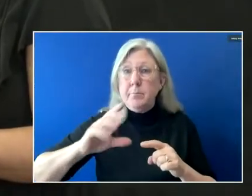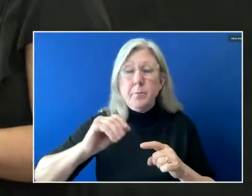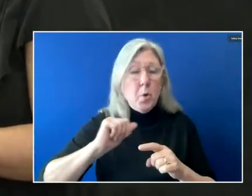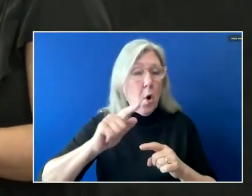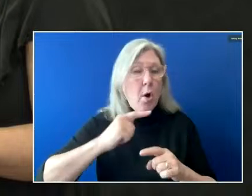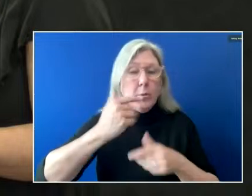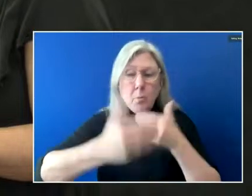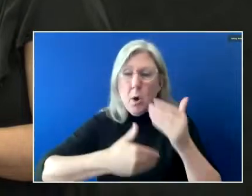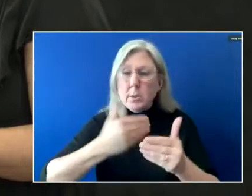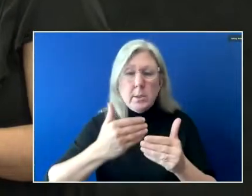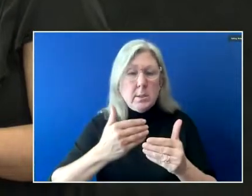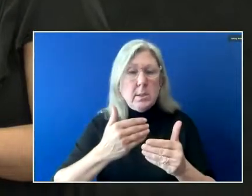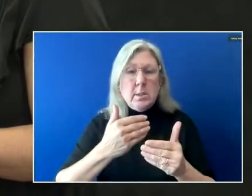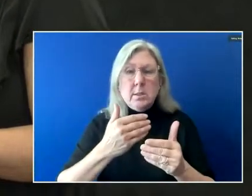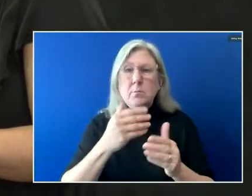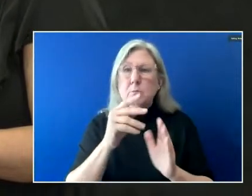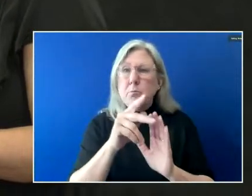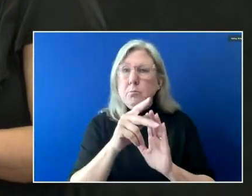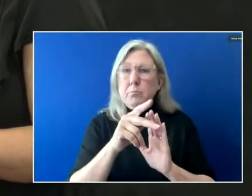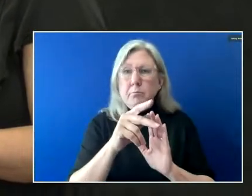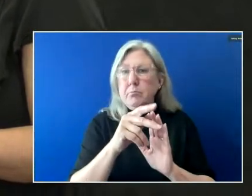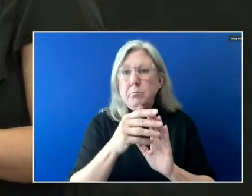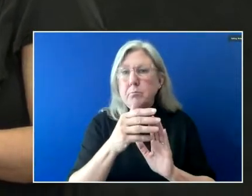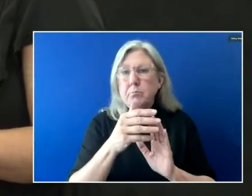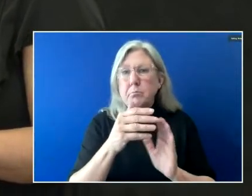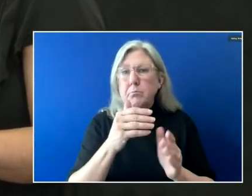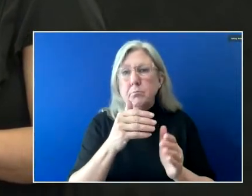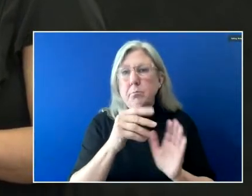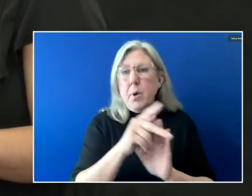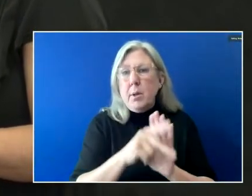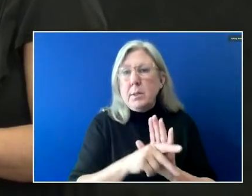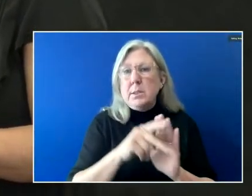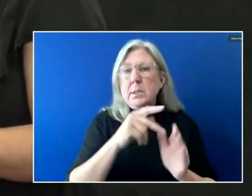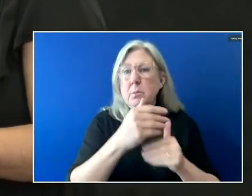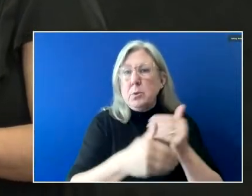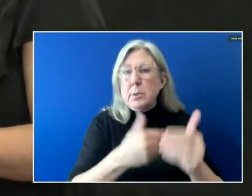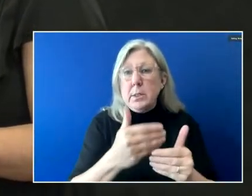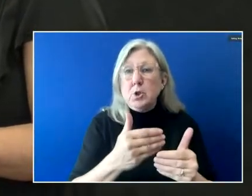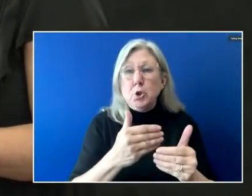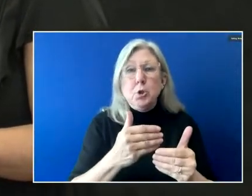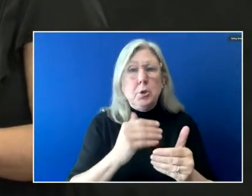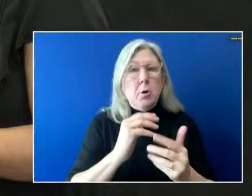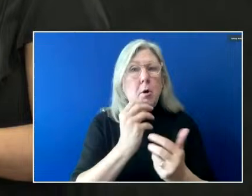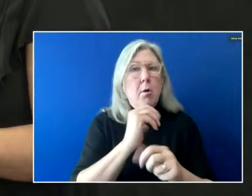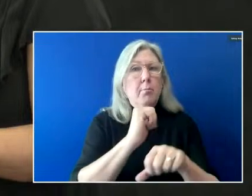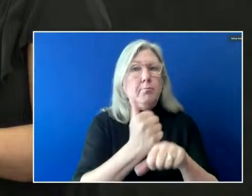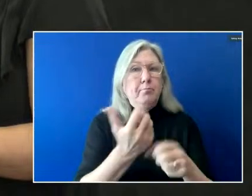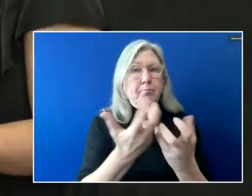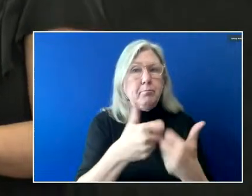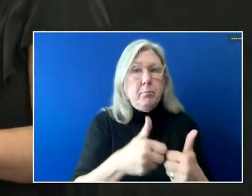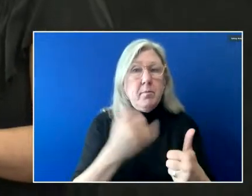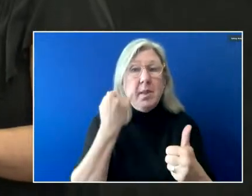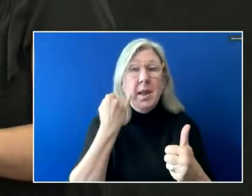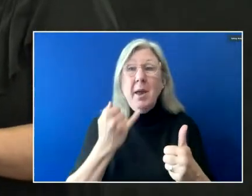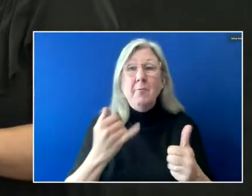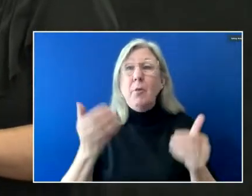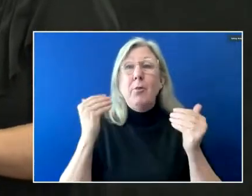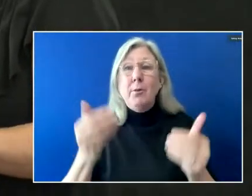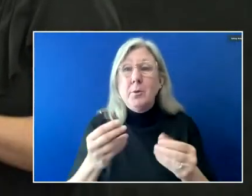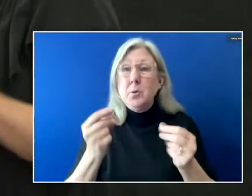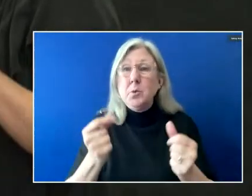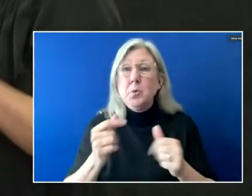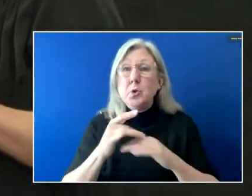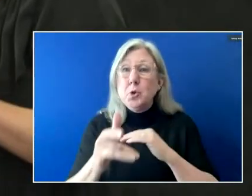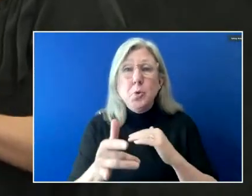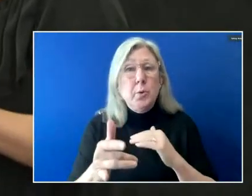developed so that it can be a success I think if we roll it out too soon it's going to be a disaster voters I mean